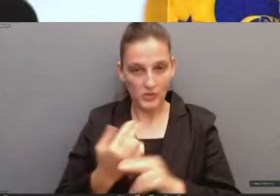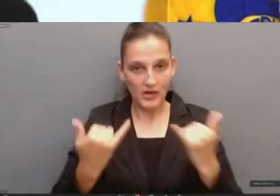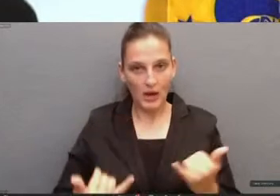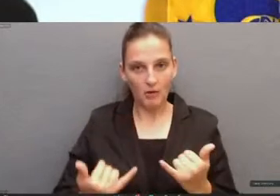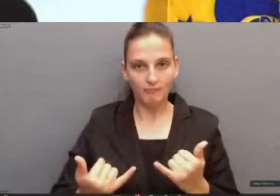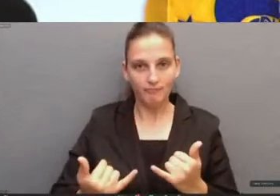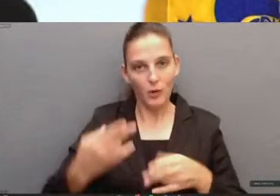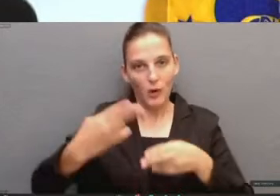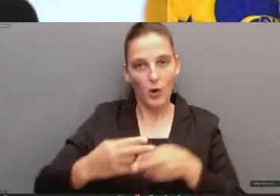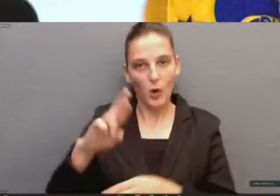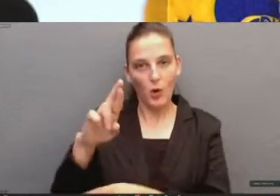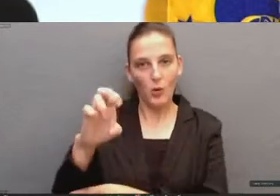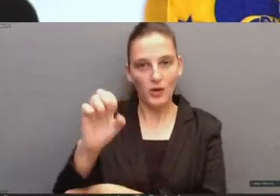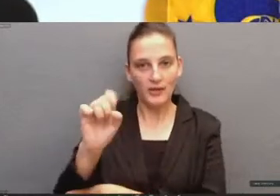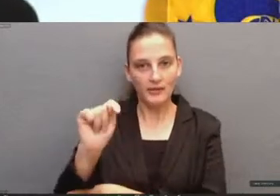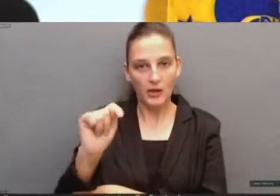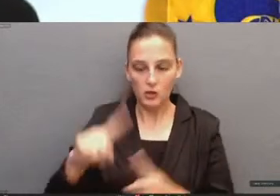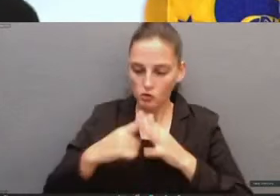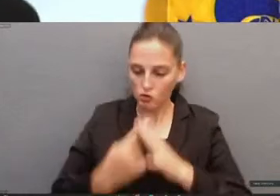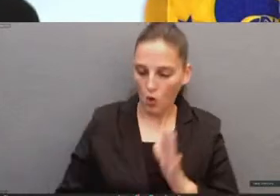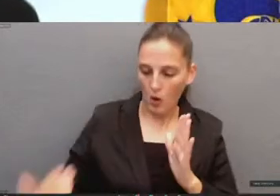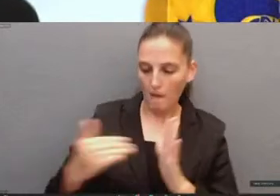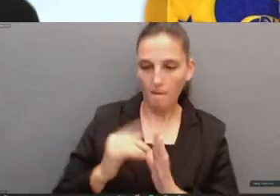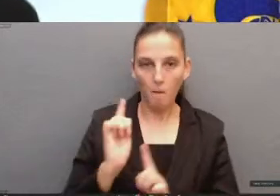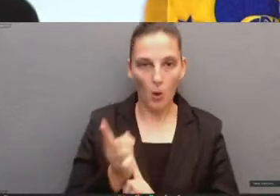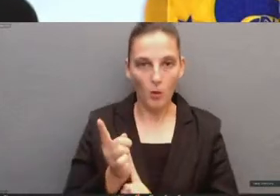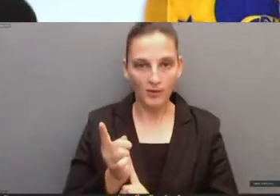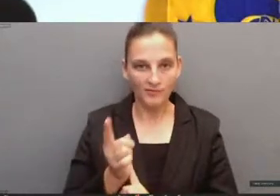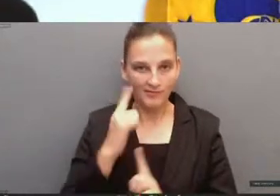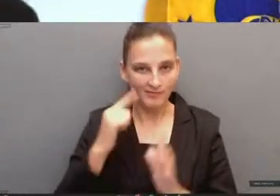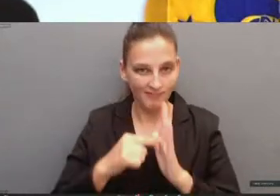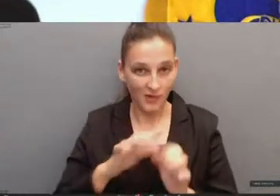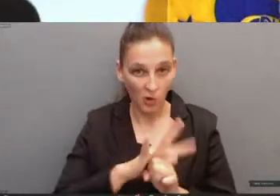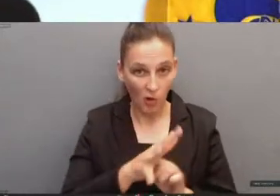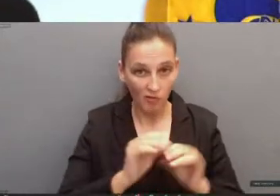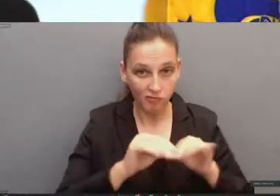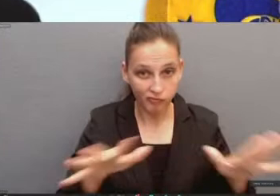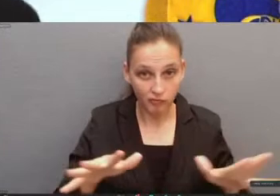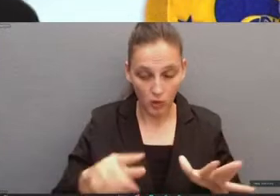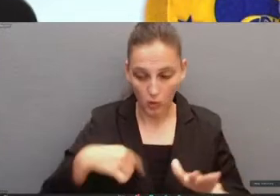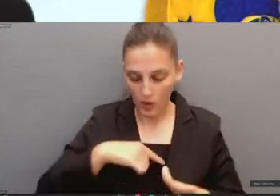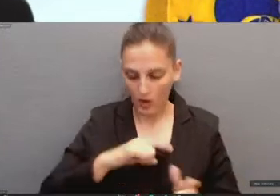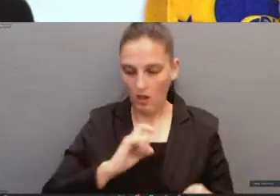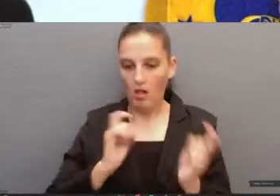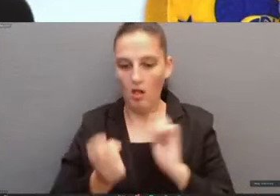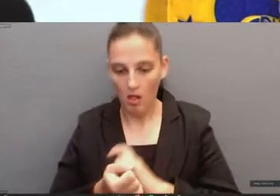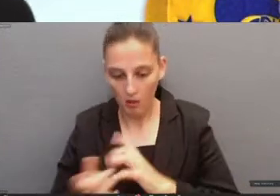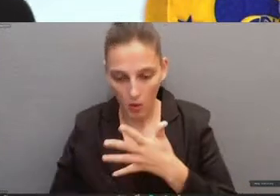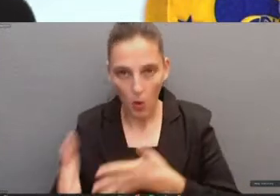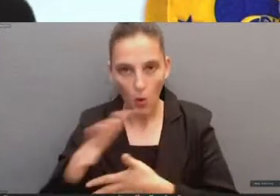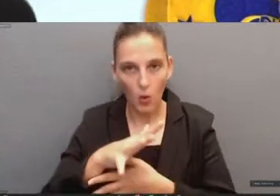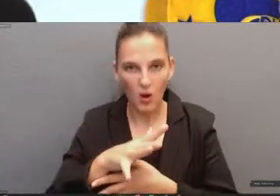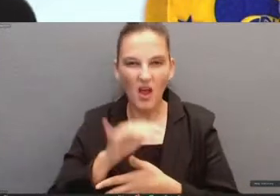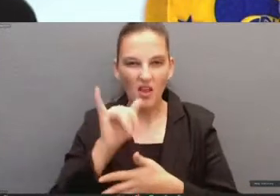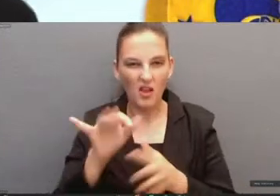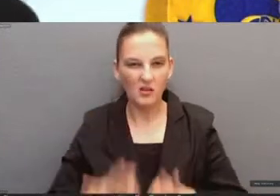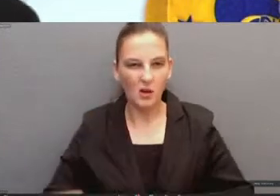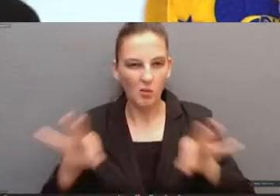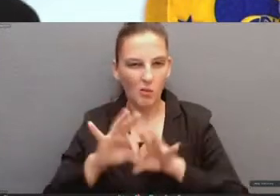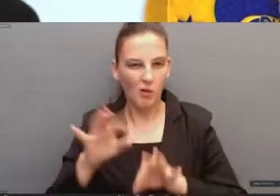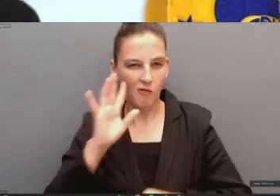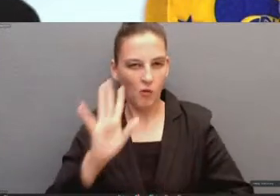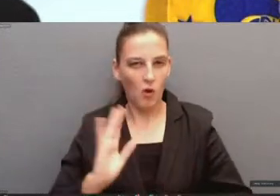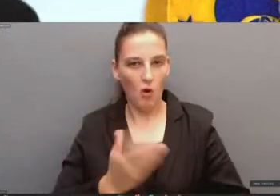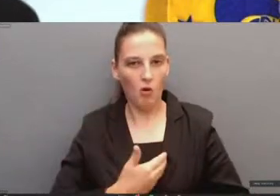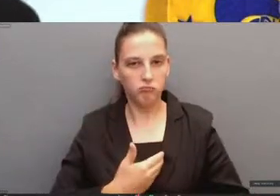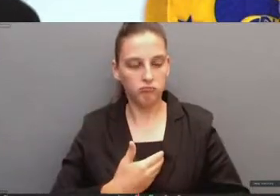pandemic represents, to build and design that kind of society, that to me is the central question of our time. And if we do that right,